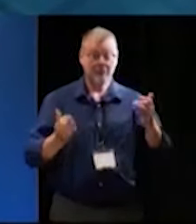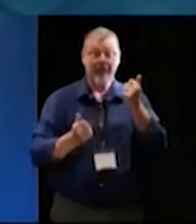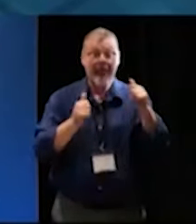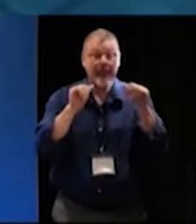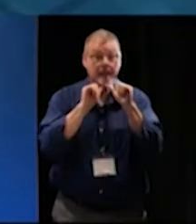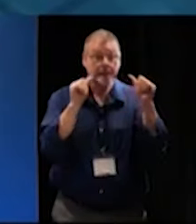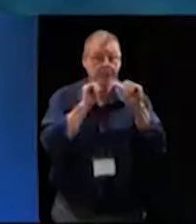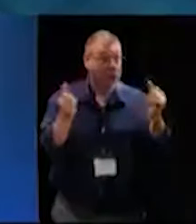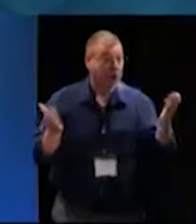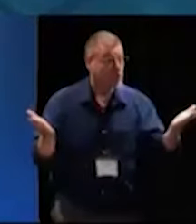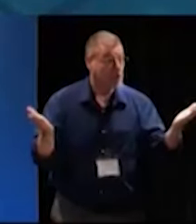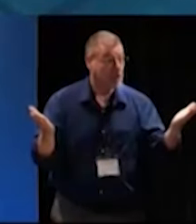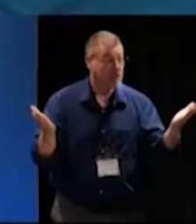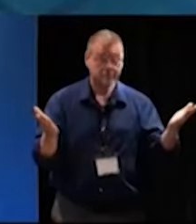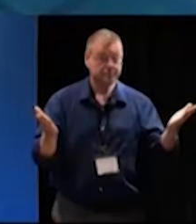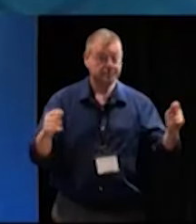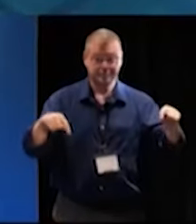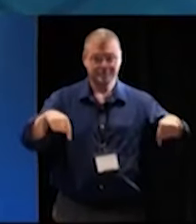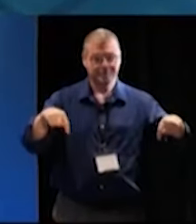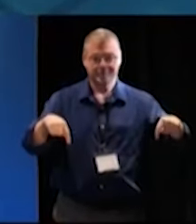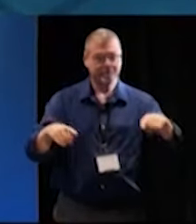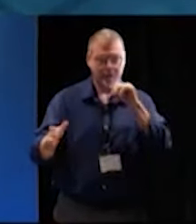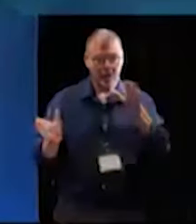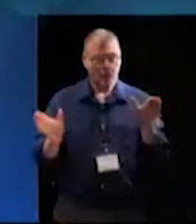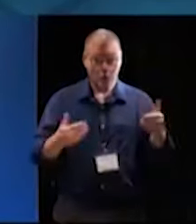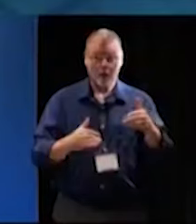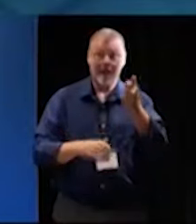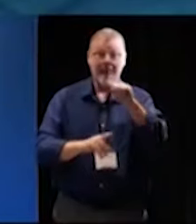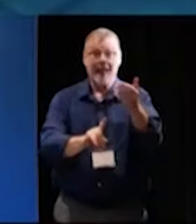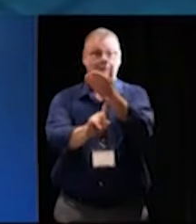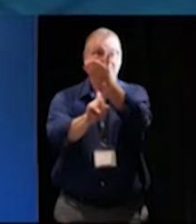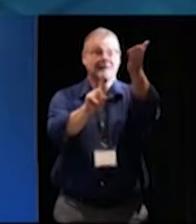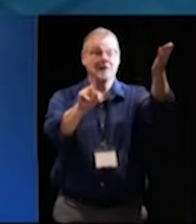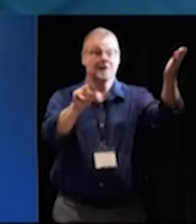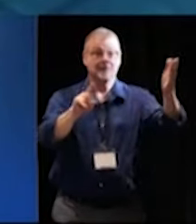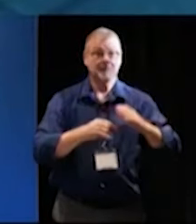there? Not in this room. I don't expect it. Anybody out there?